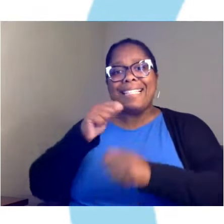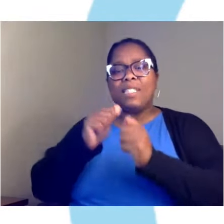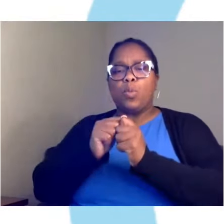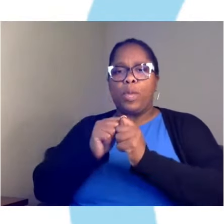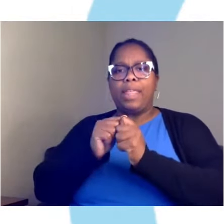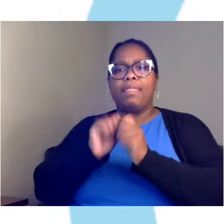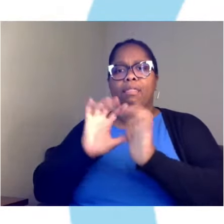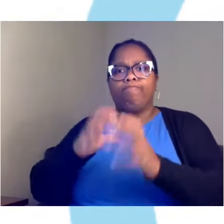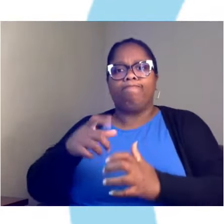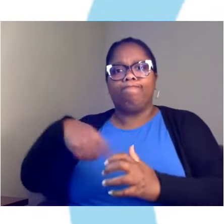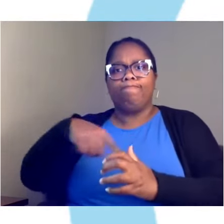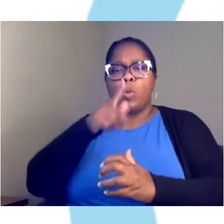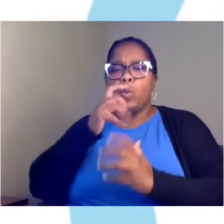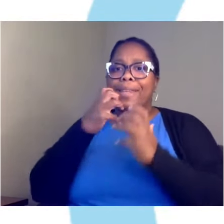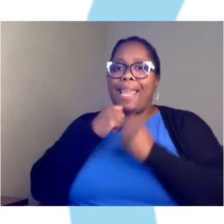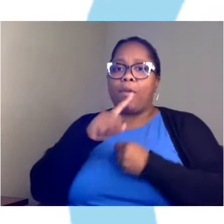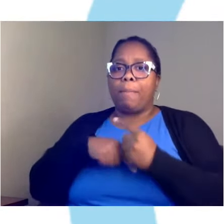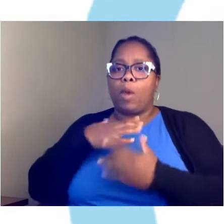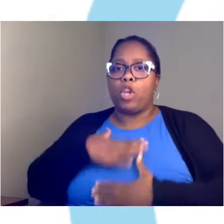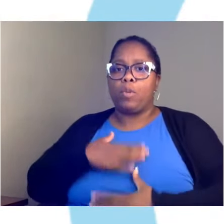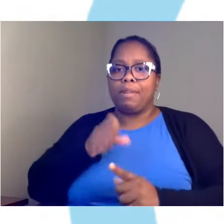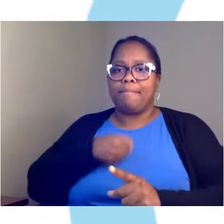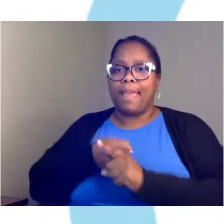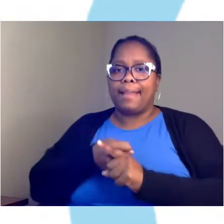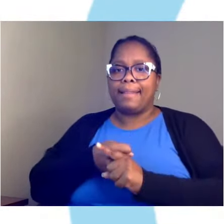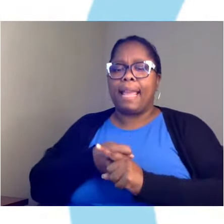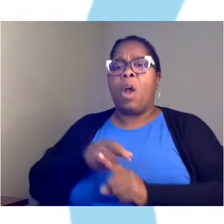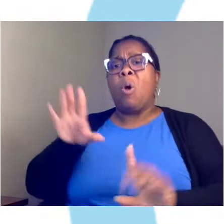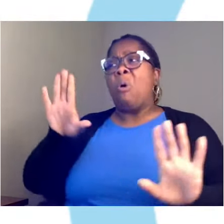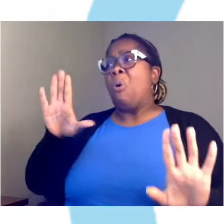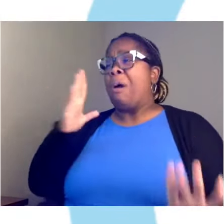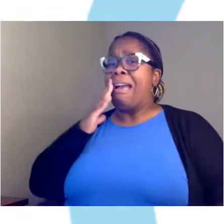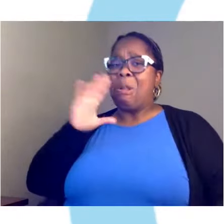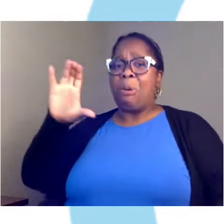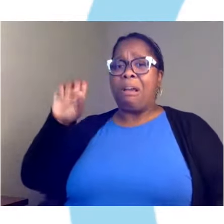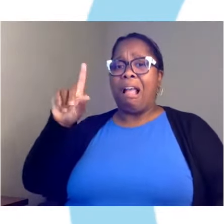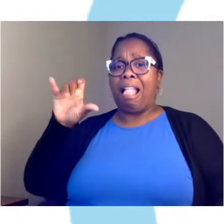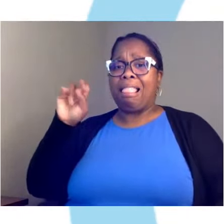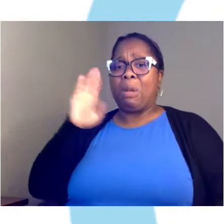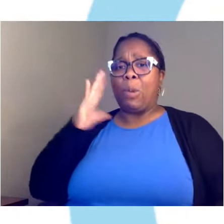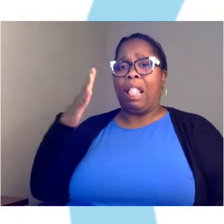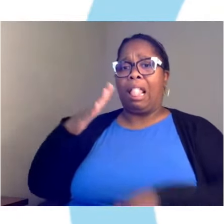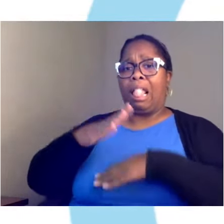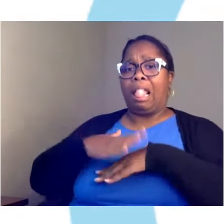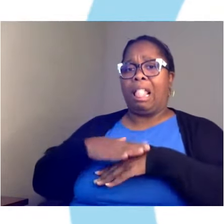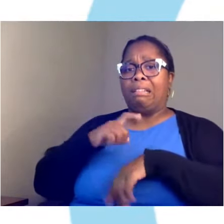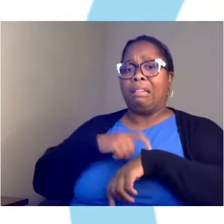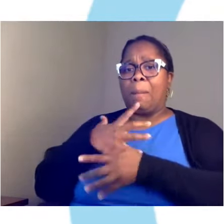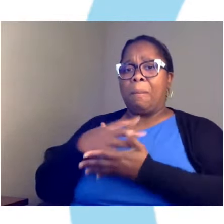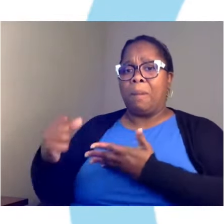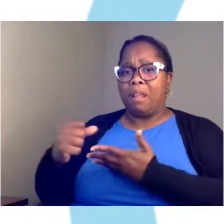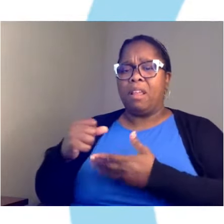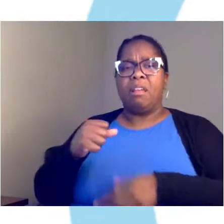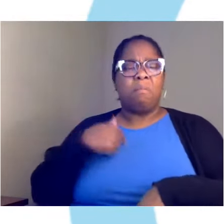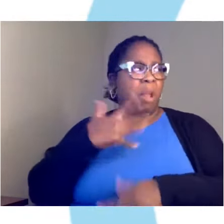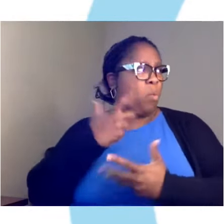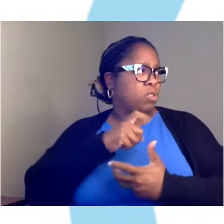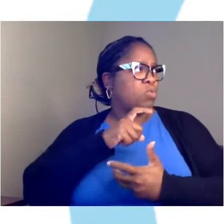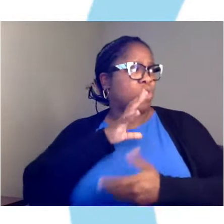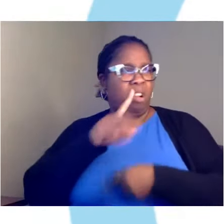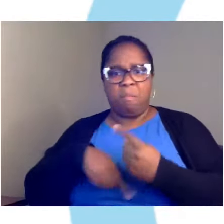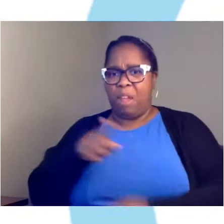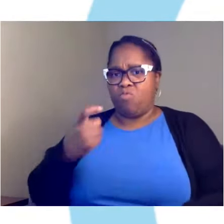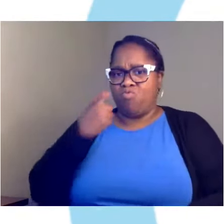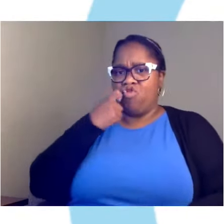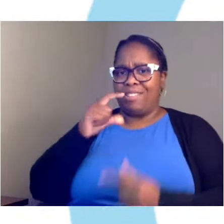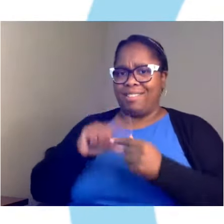I know Colin's going to say that we're out of time, but we did have a question I want to just touch on because what you just said. It's a question to